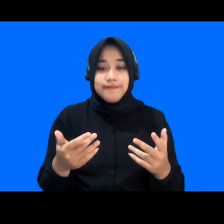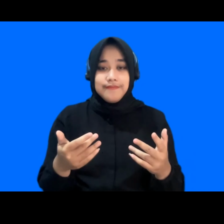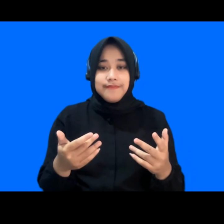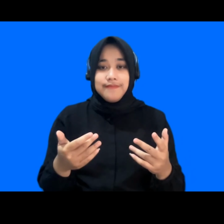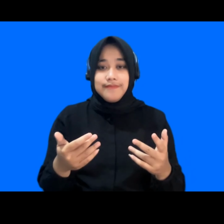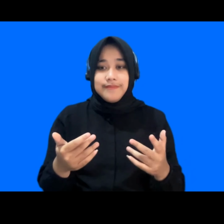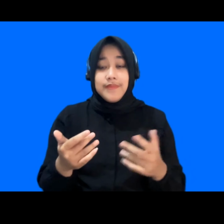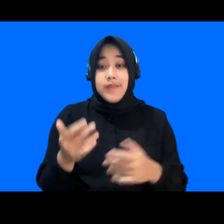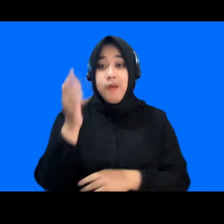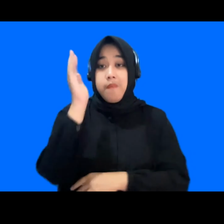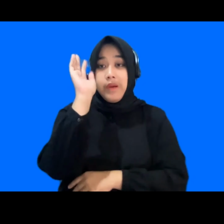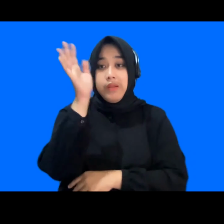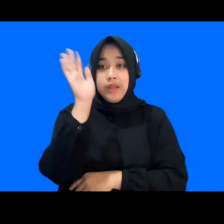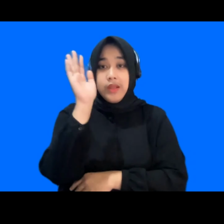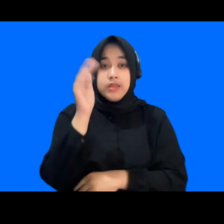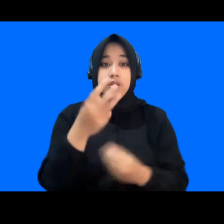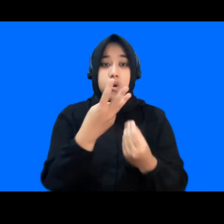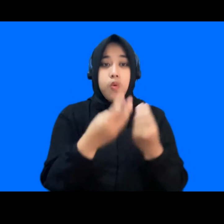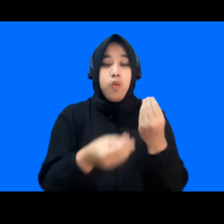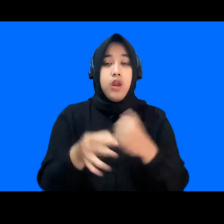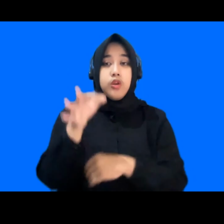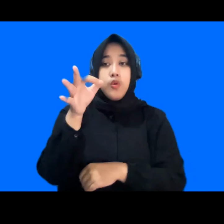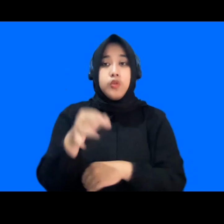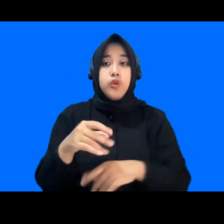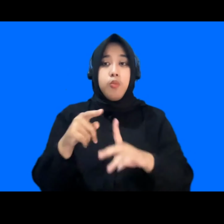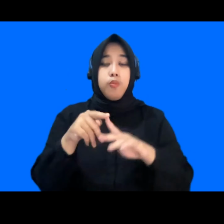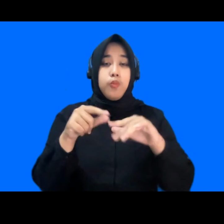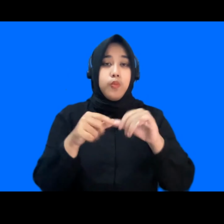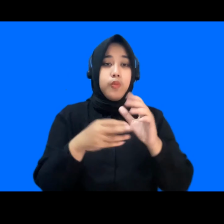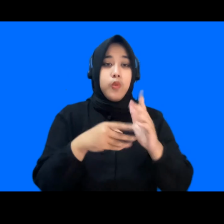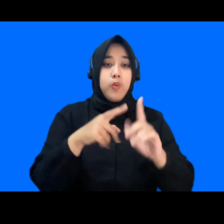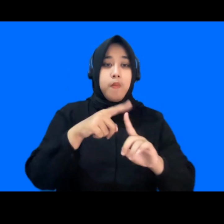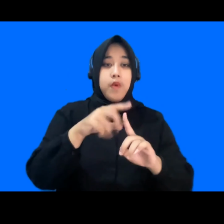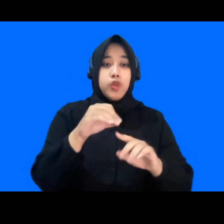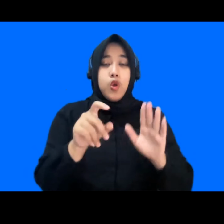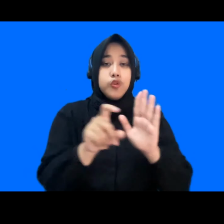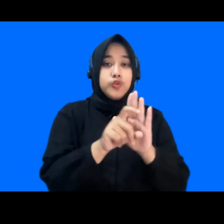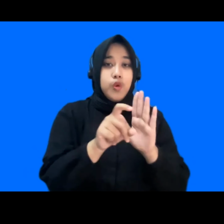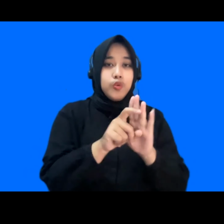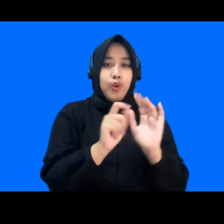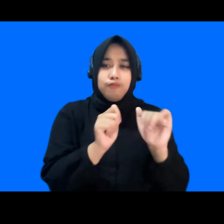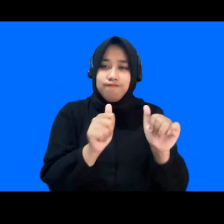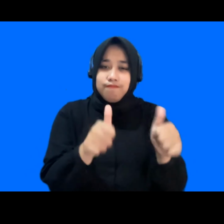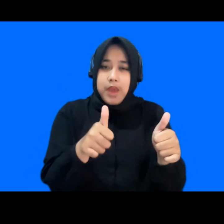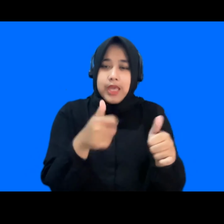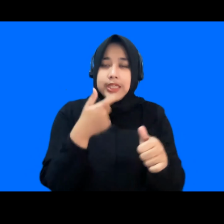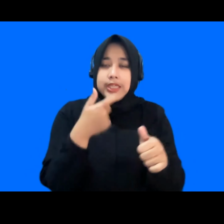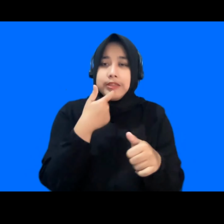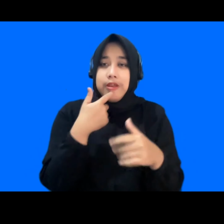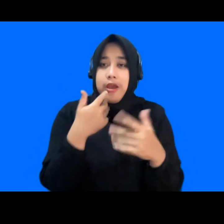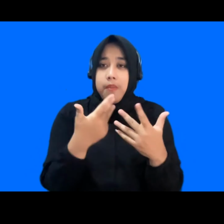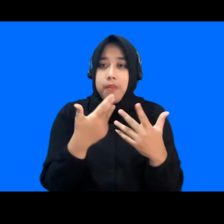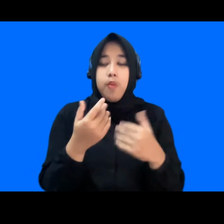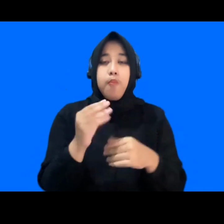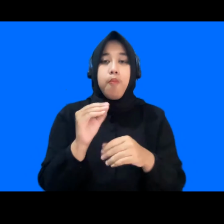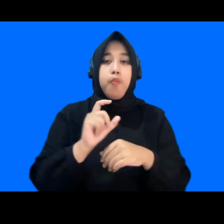a great example of leadership, combining digital technologies and access to critical medical services to